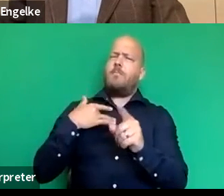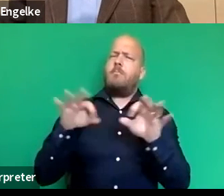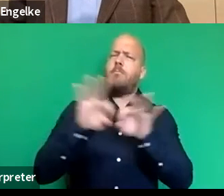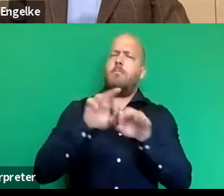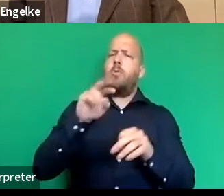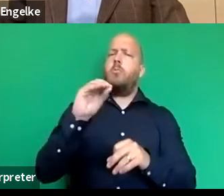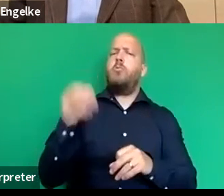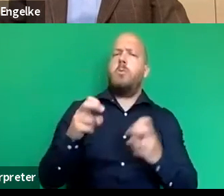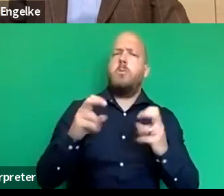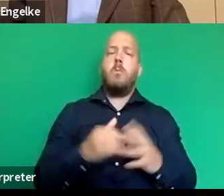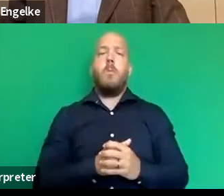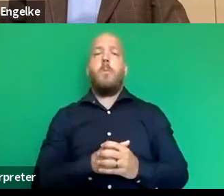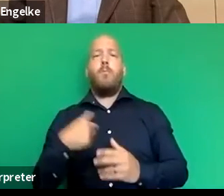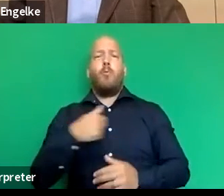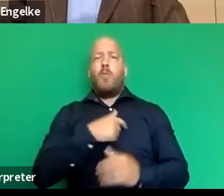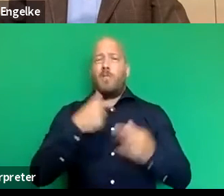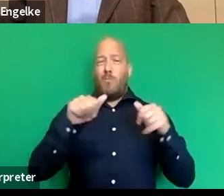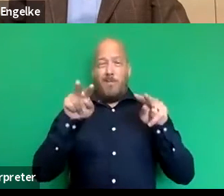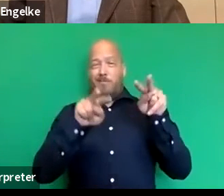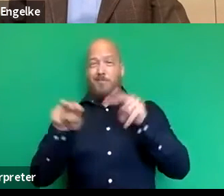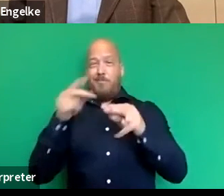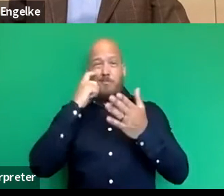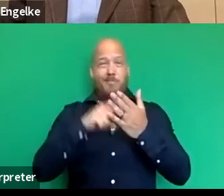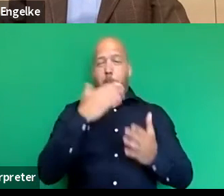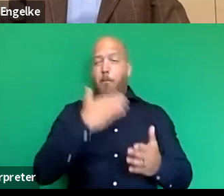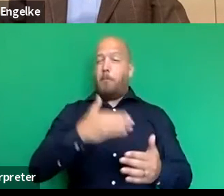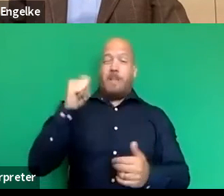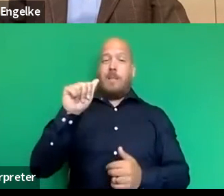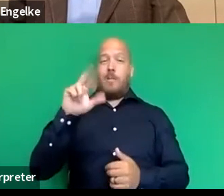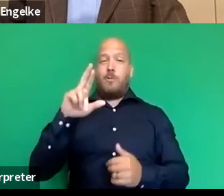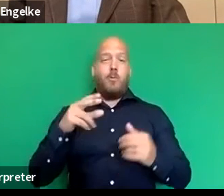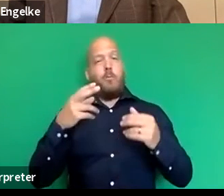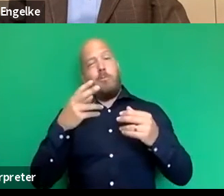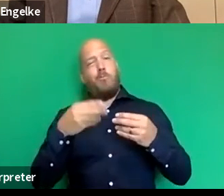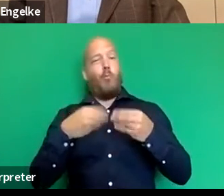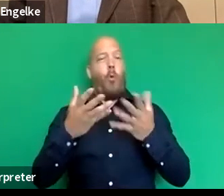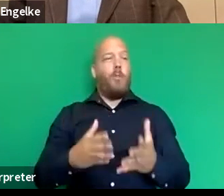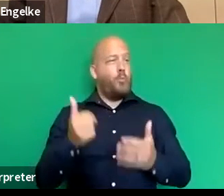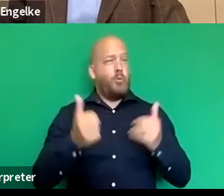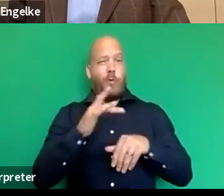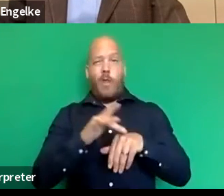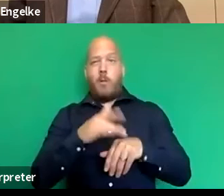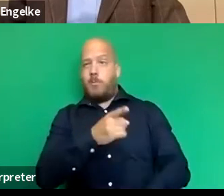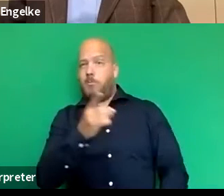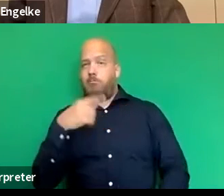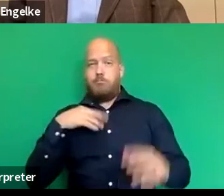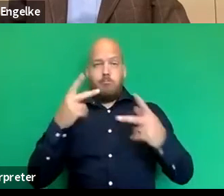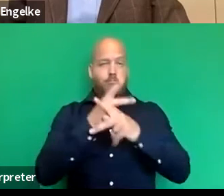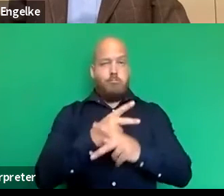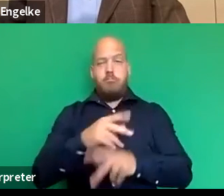best ASR provider that is available. And so what we do today is we listen to